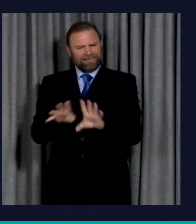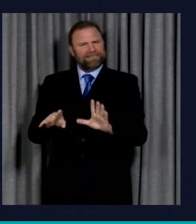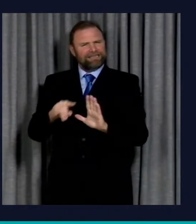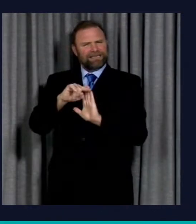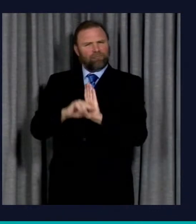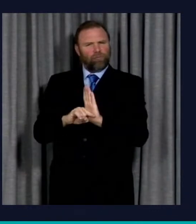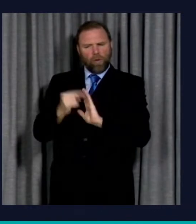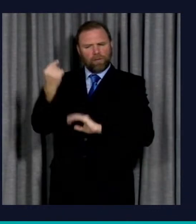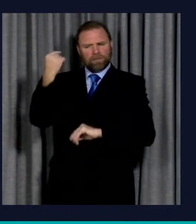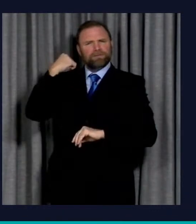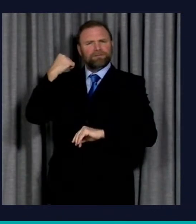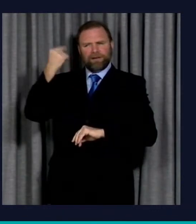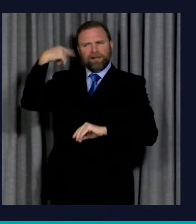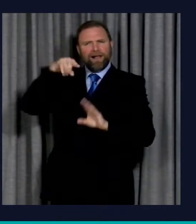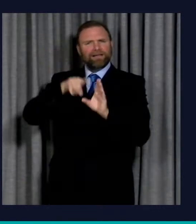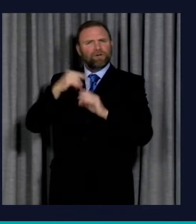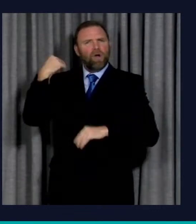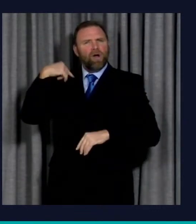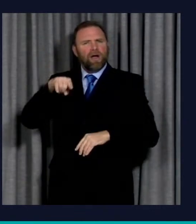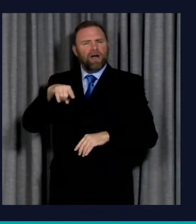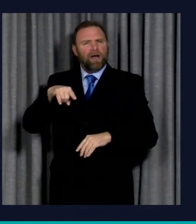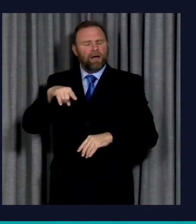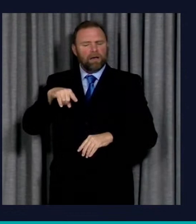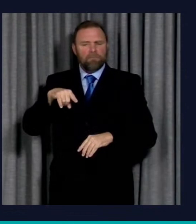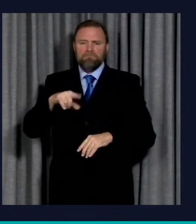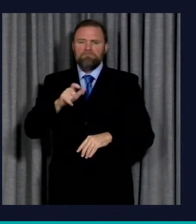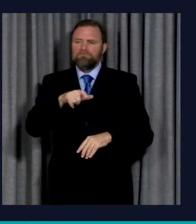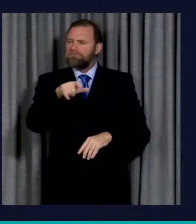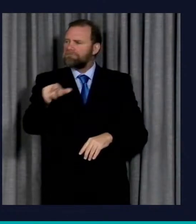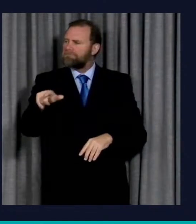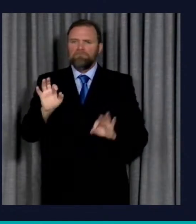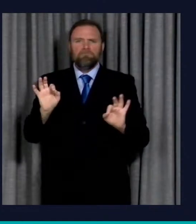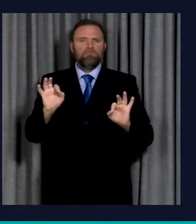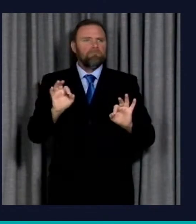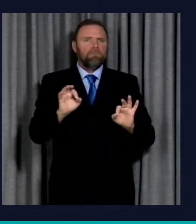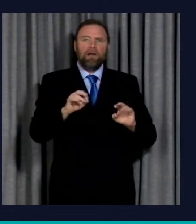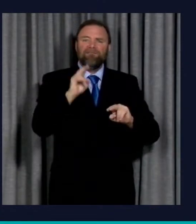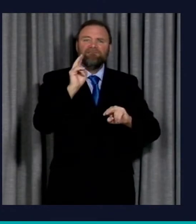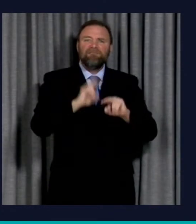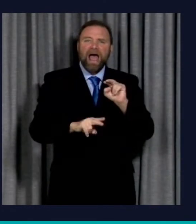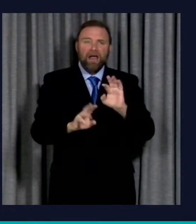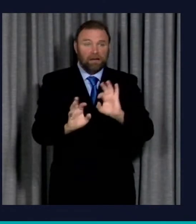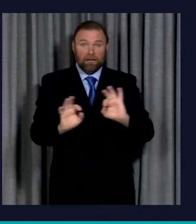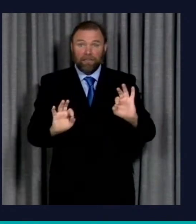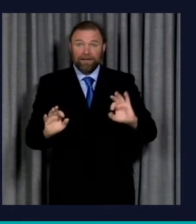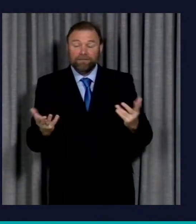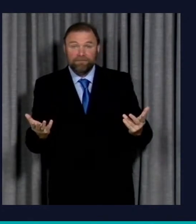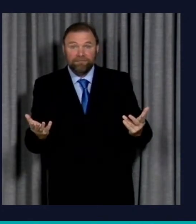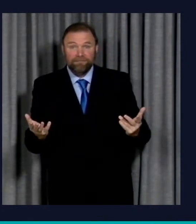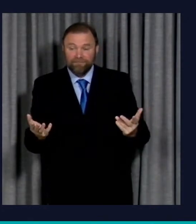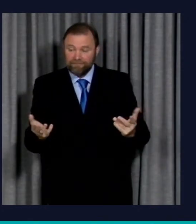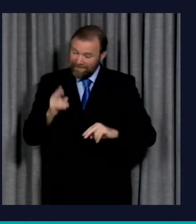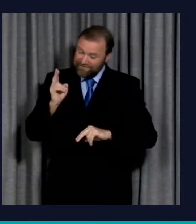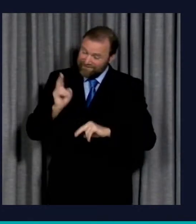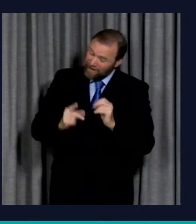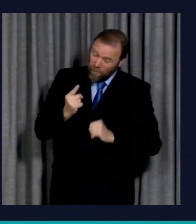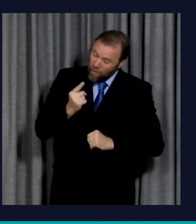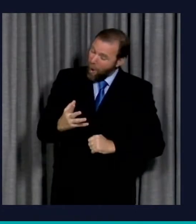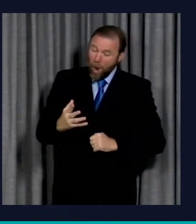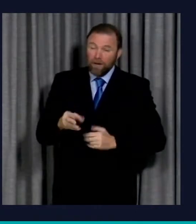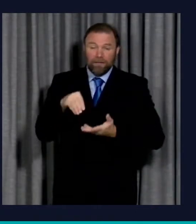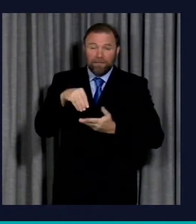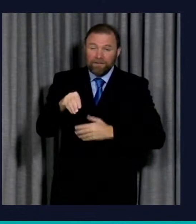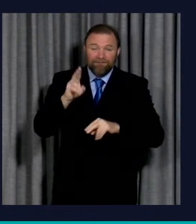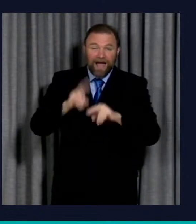were there earlier in the pandemic, no fines were issued at all when these rules were previously